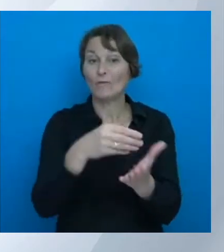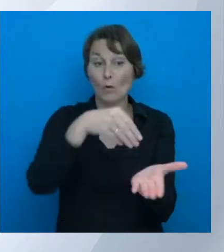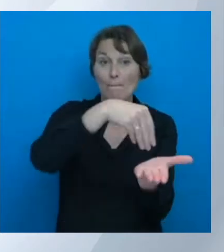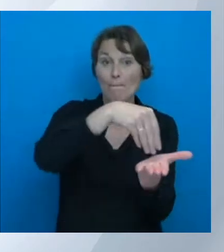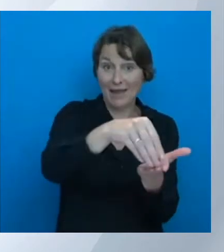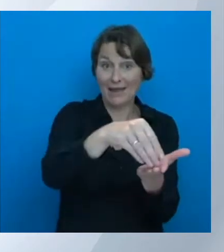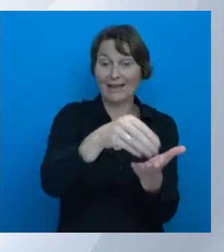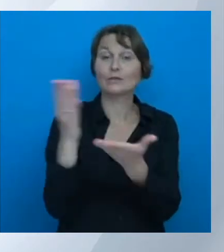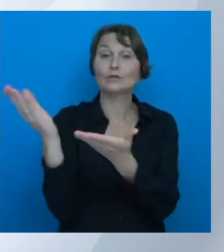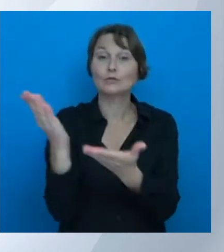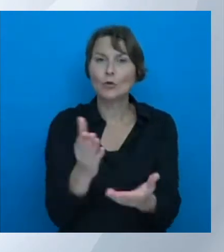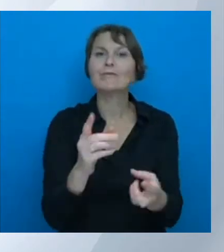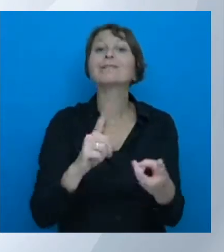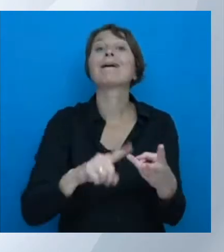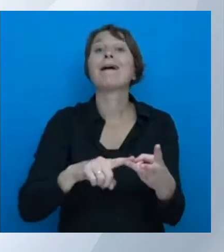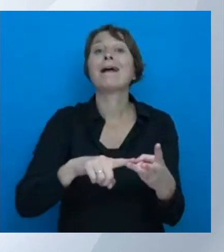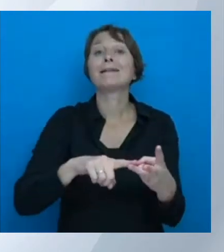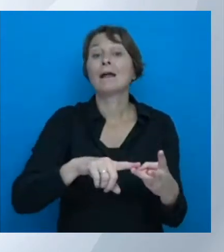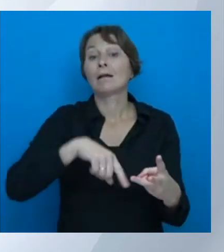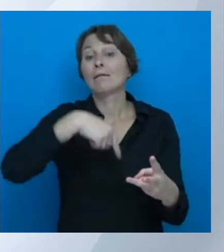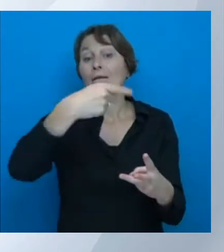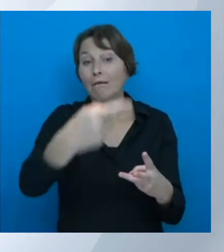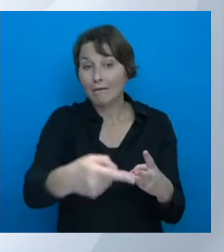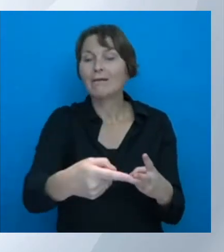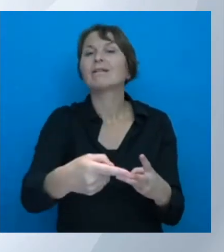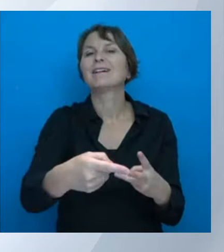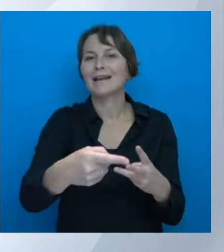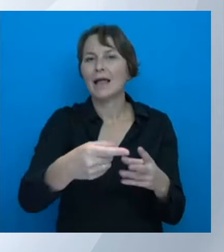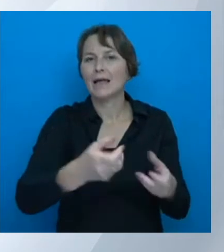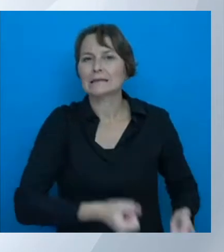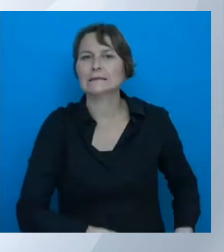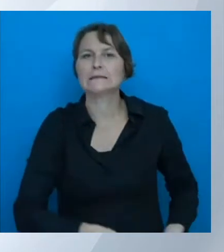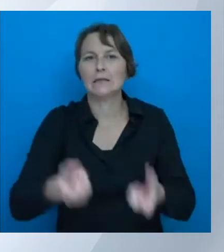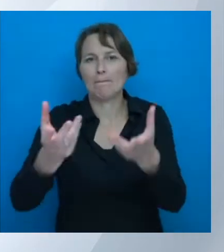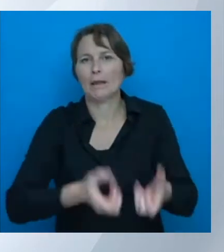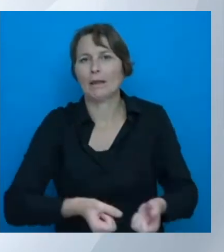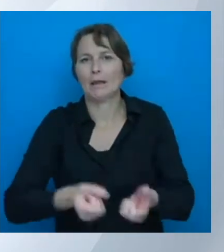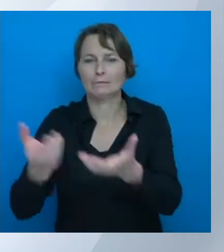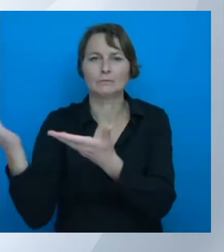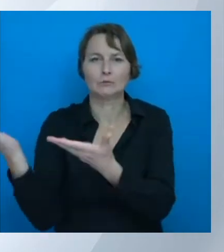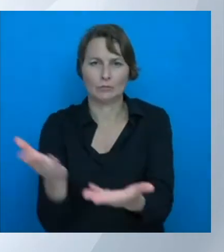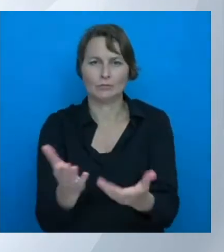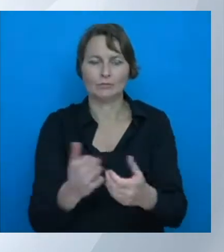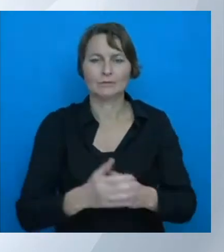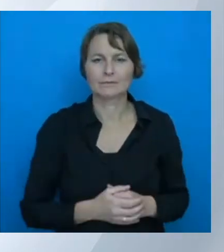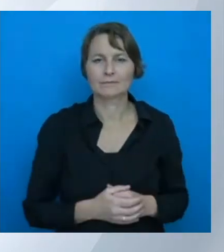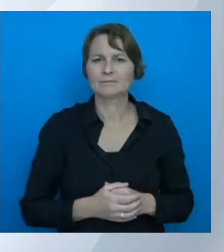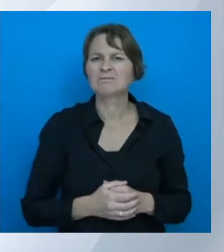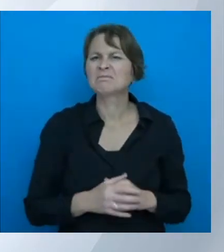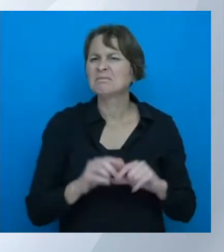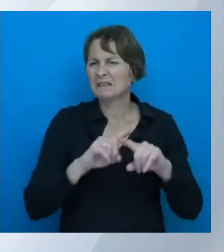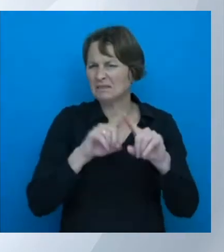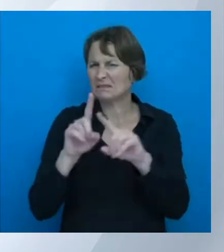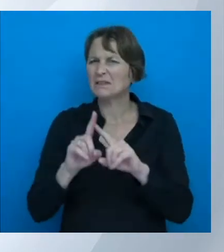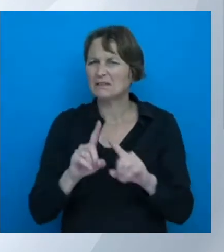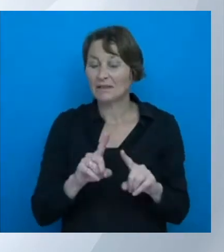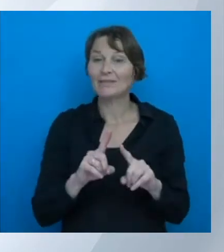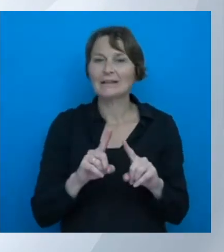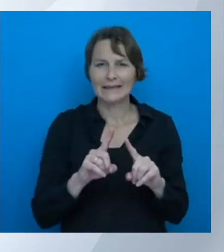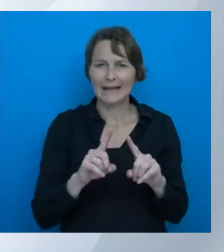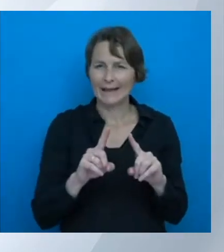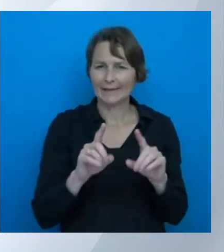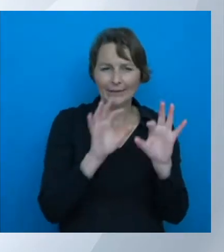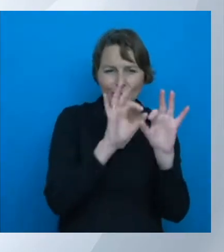in the last slide, you can use different technology stacks or framework for implementing these different these